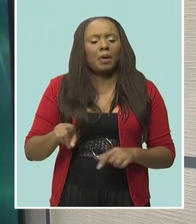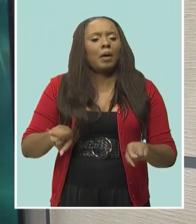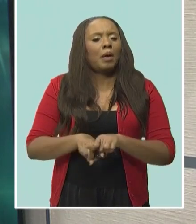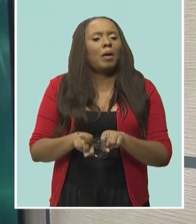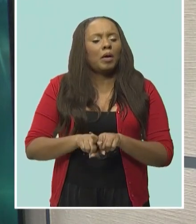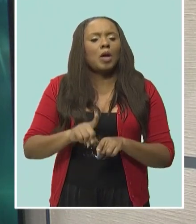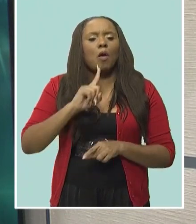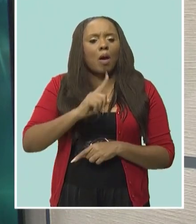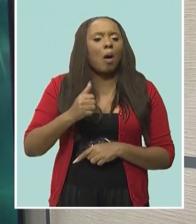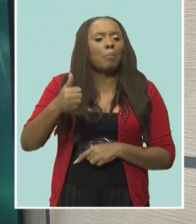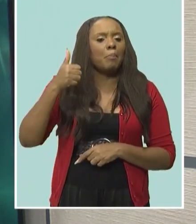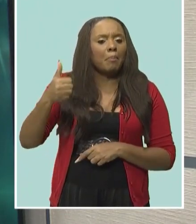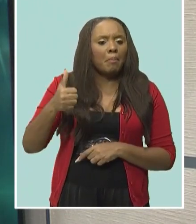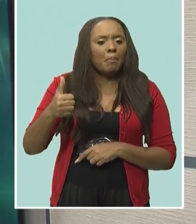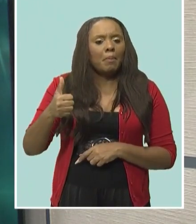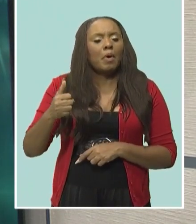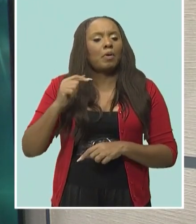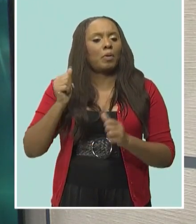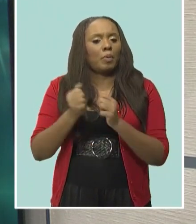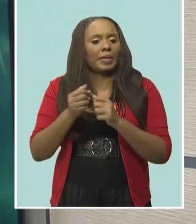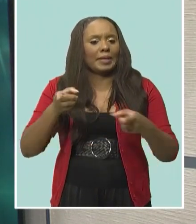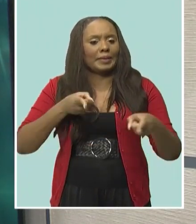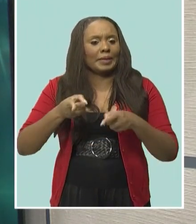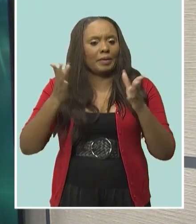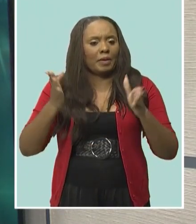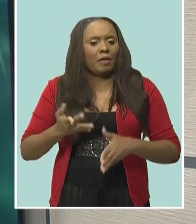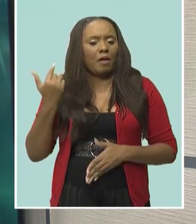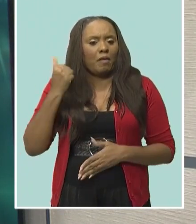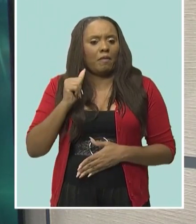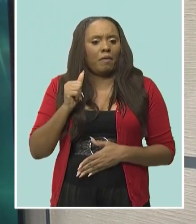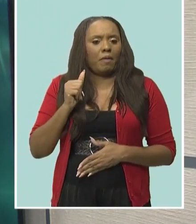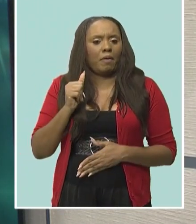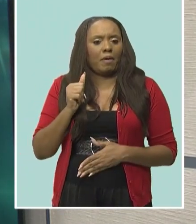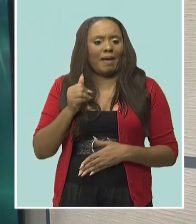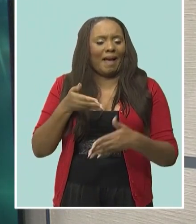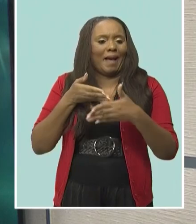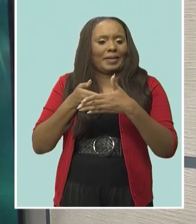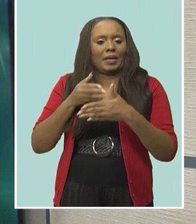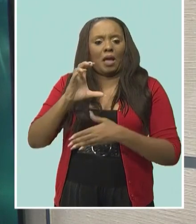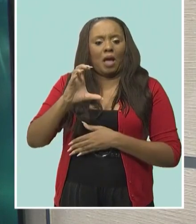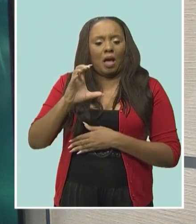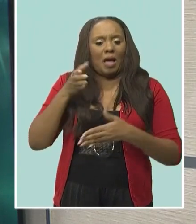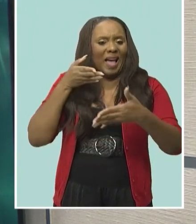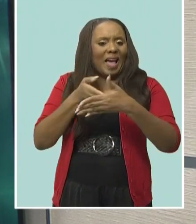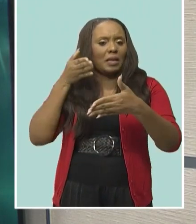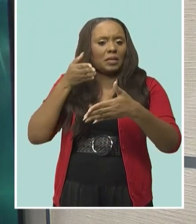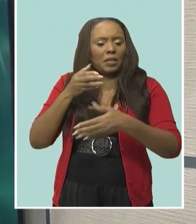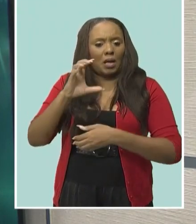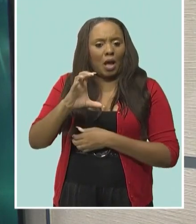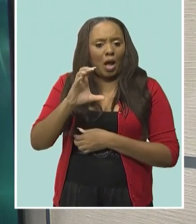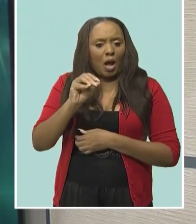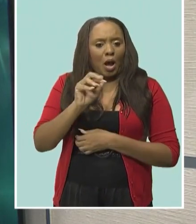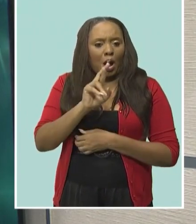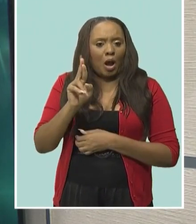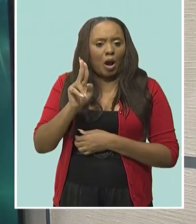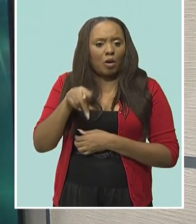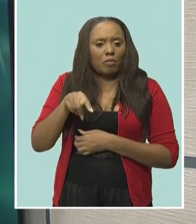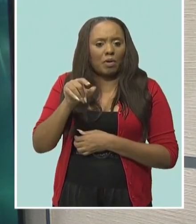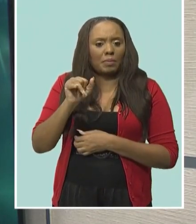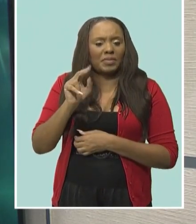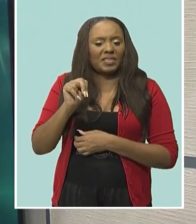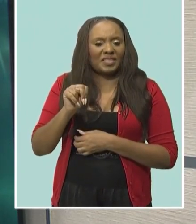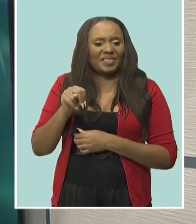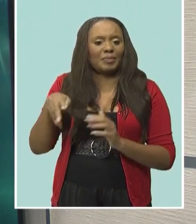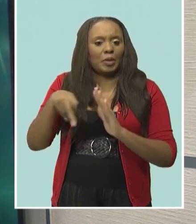Director General of the Anti-Corruption Anti-Terrorism Unit. The BIBA president believes the background of former Commissioner of Police Darwin Doughton is